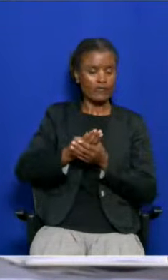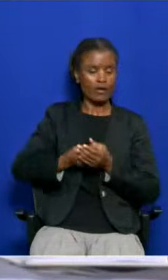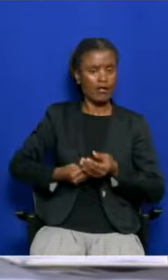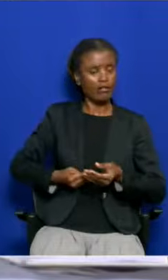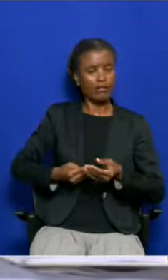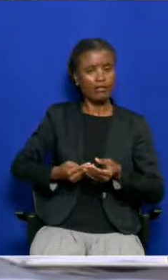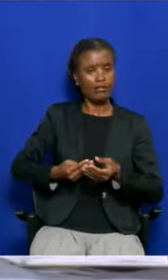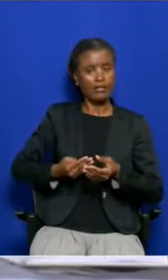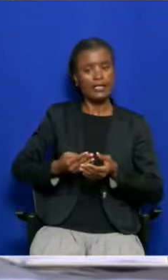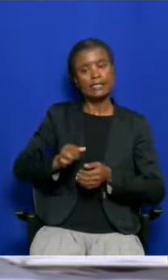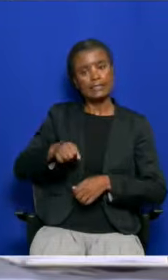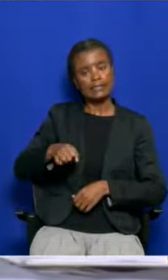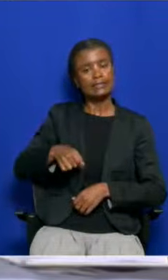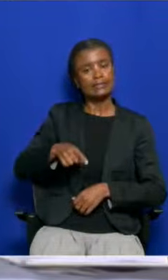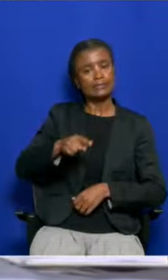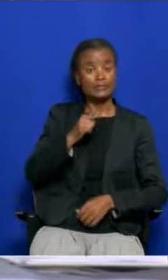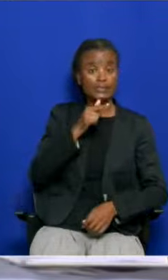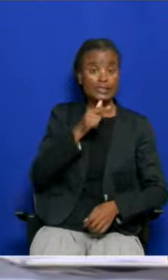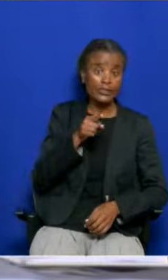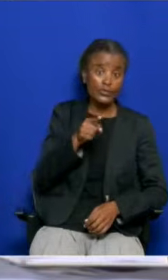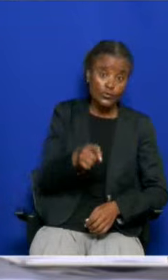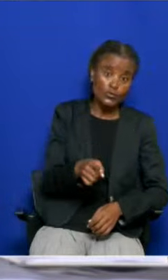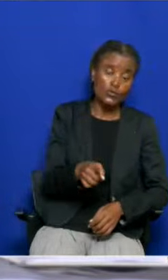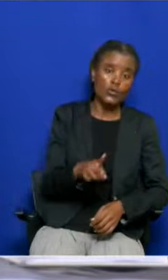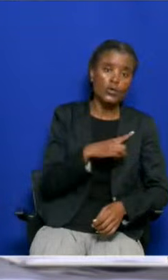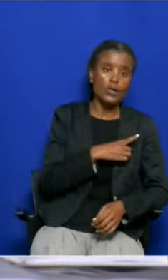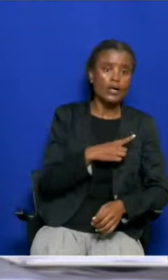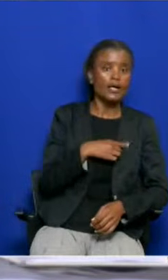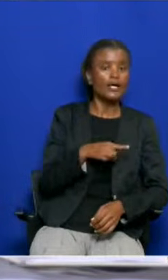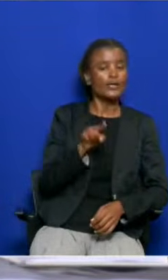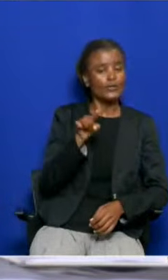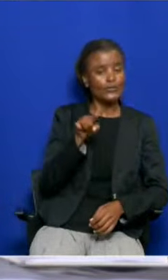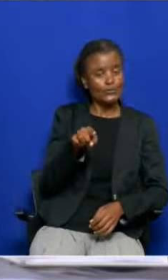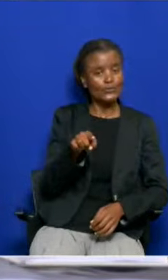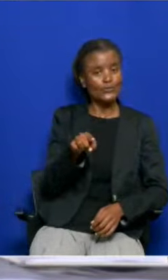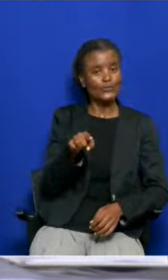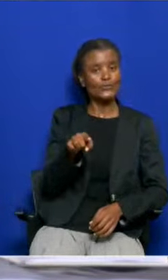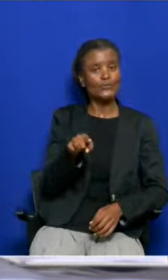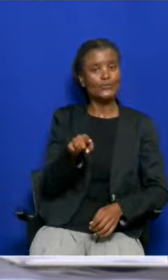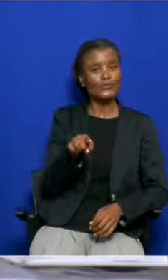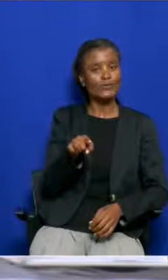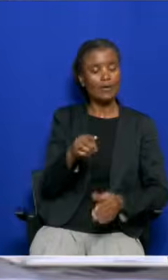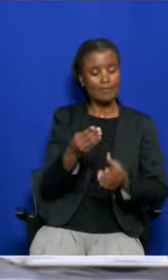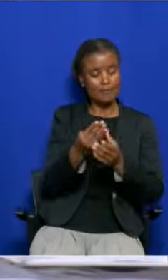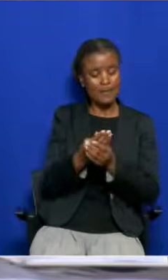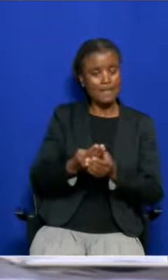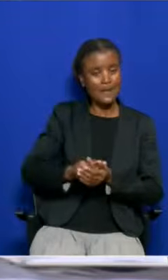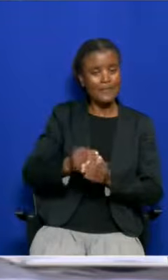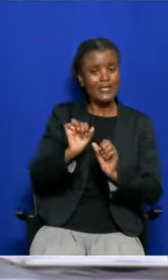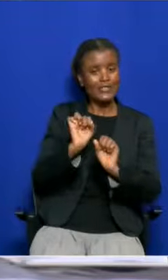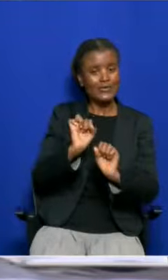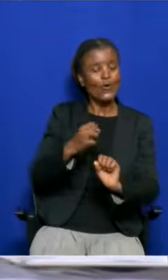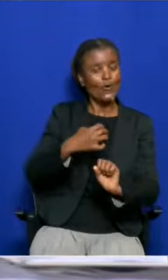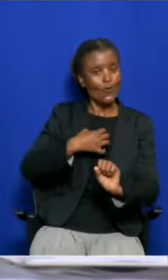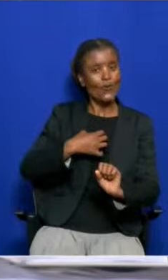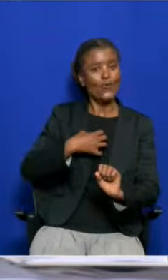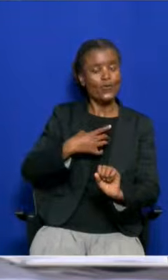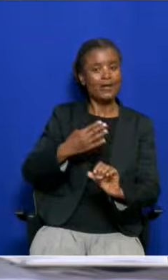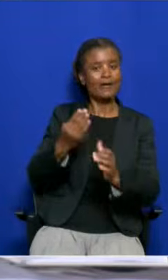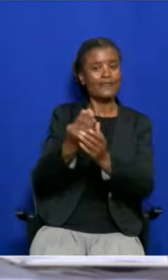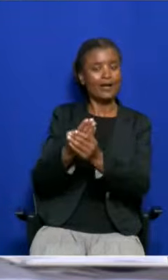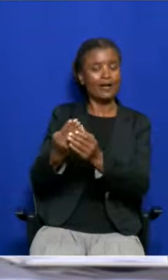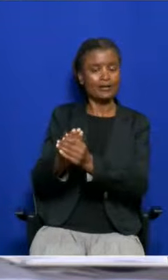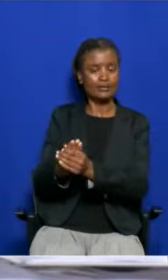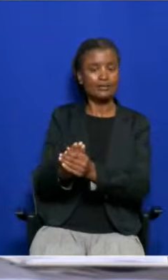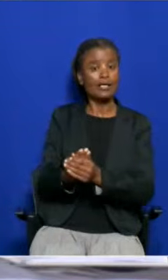to you exactly because you made your own files, despite the fact that there are commission files. Now, in your file,